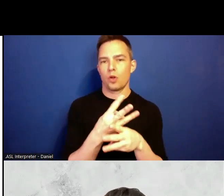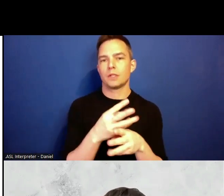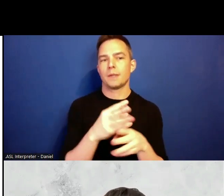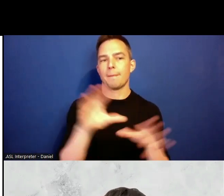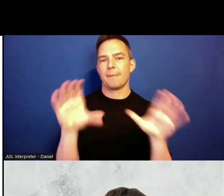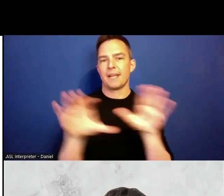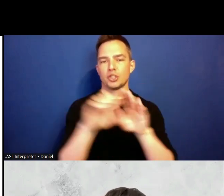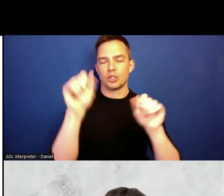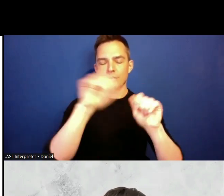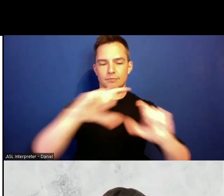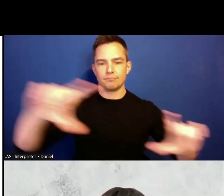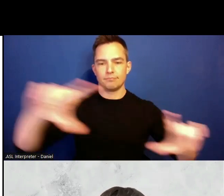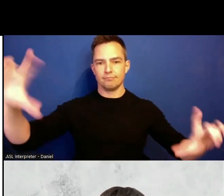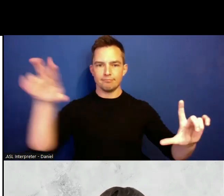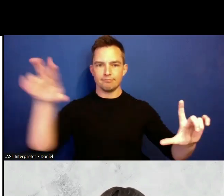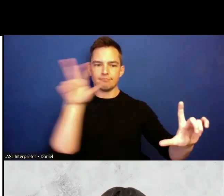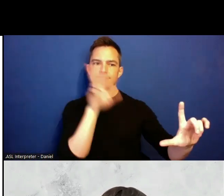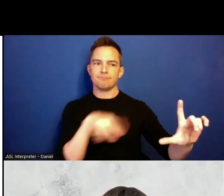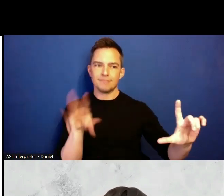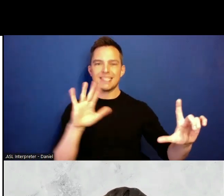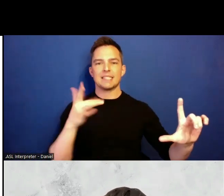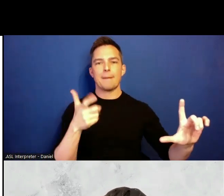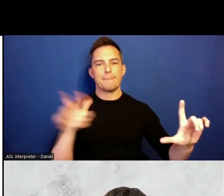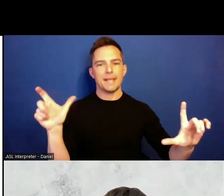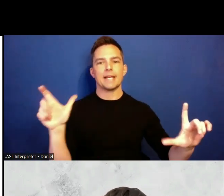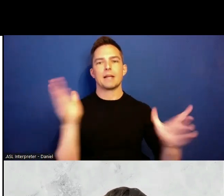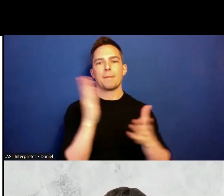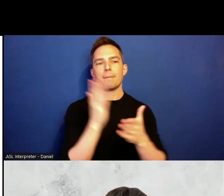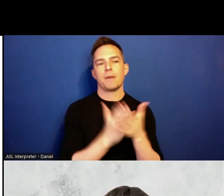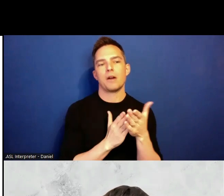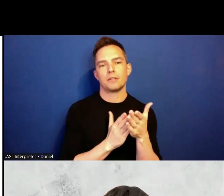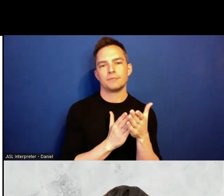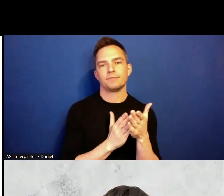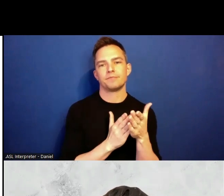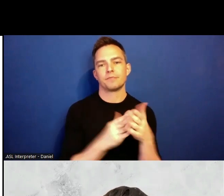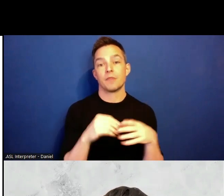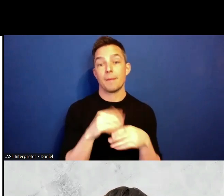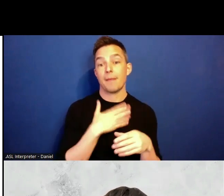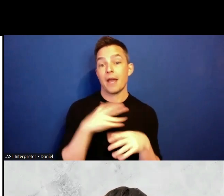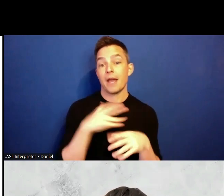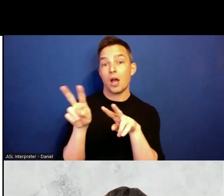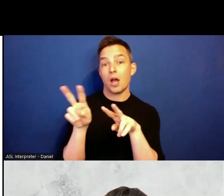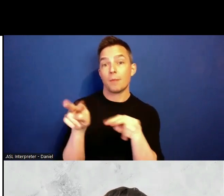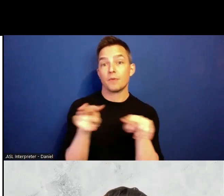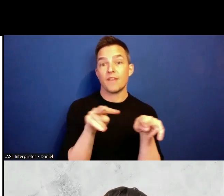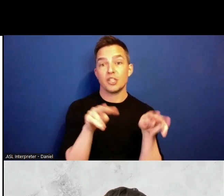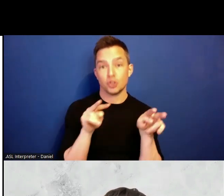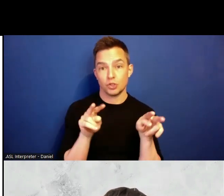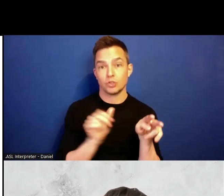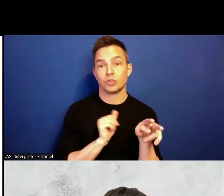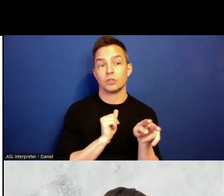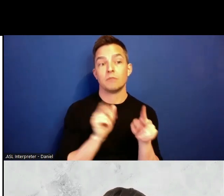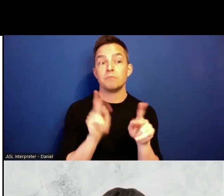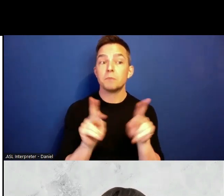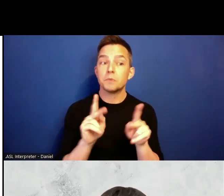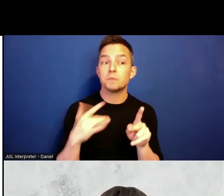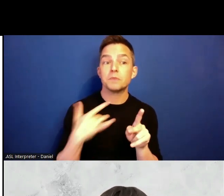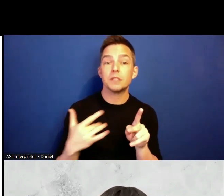picture, that has been a major part. In my observation, people who are the